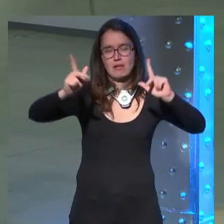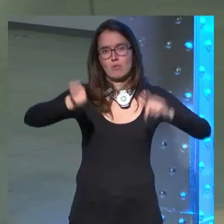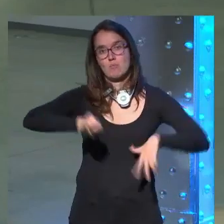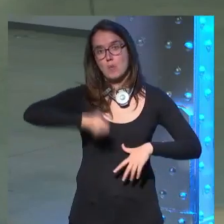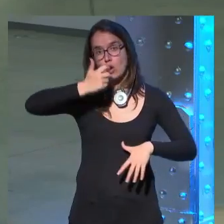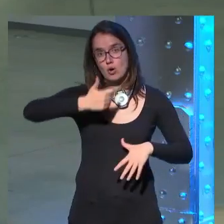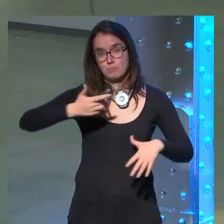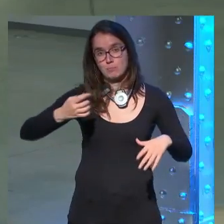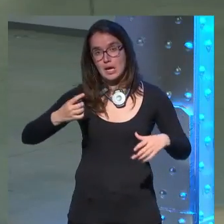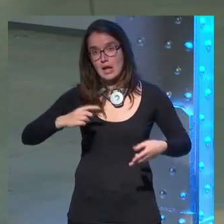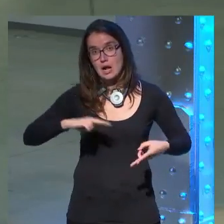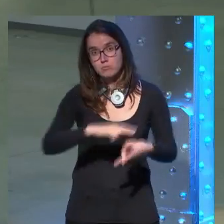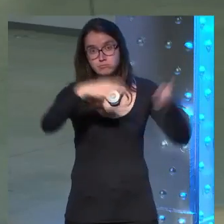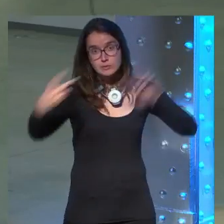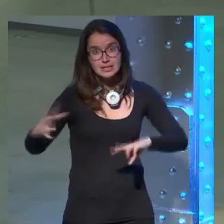deterministic universe that